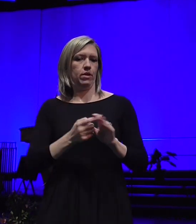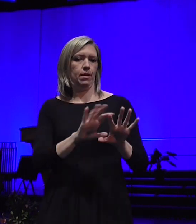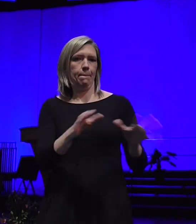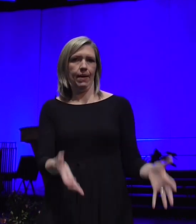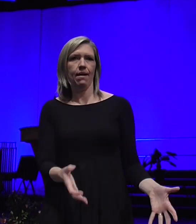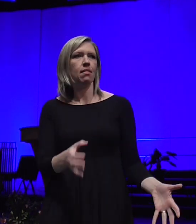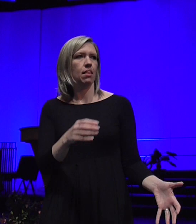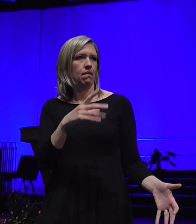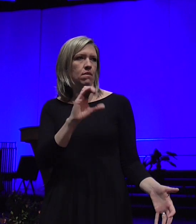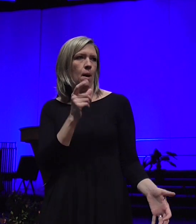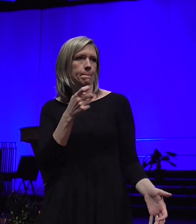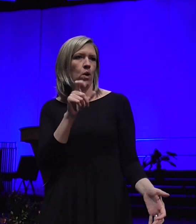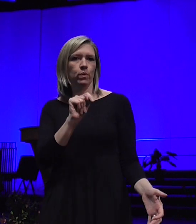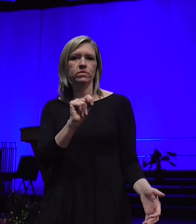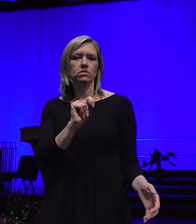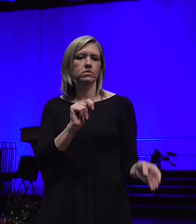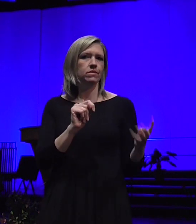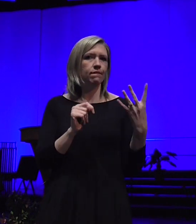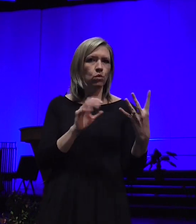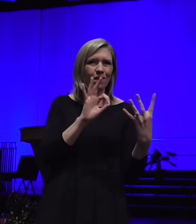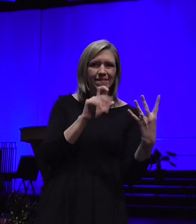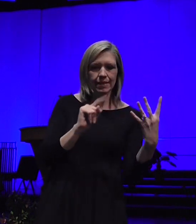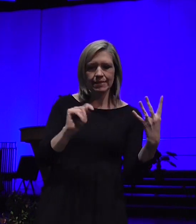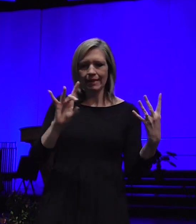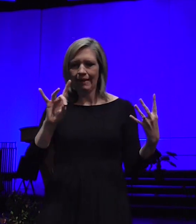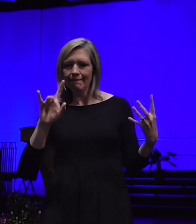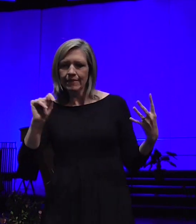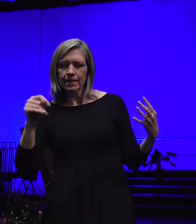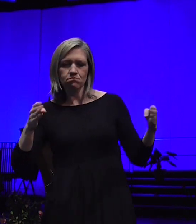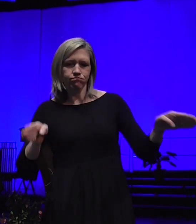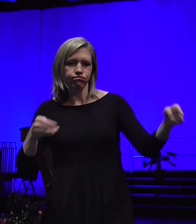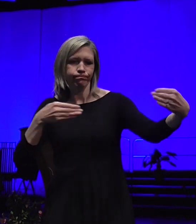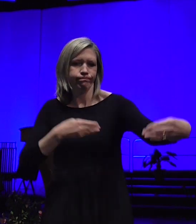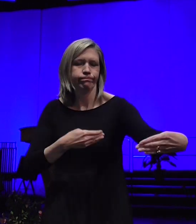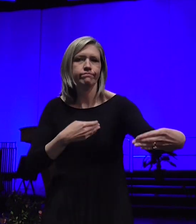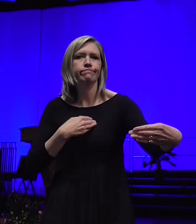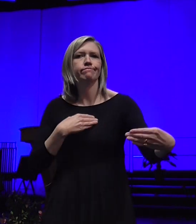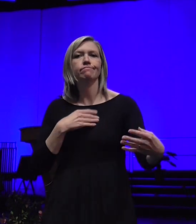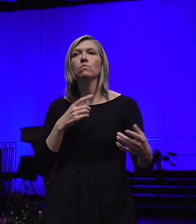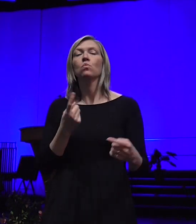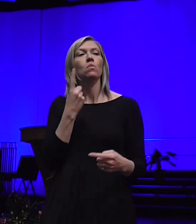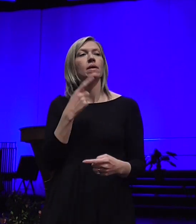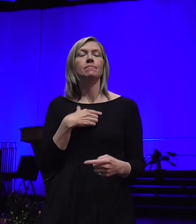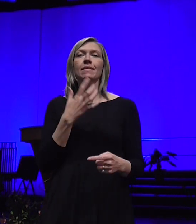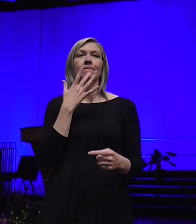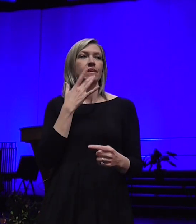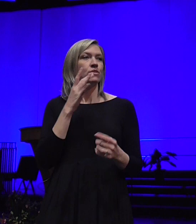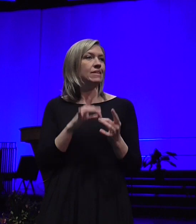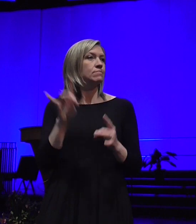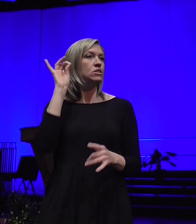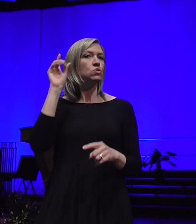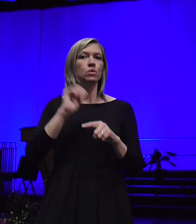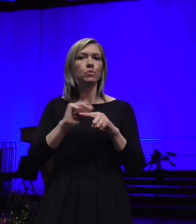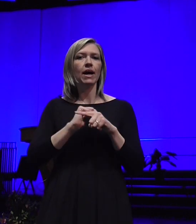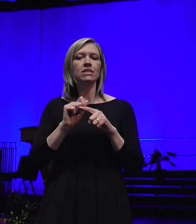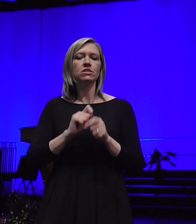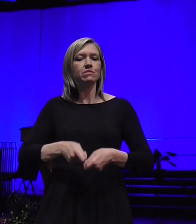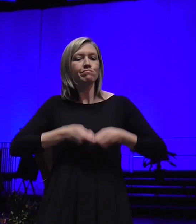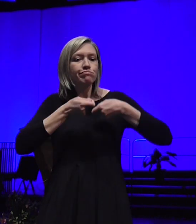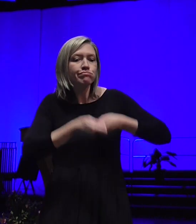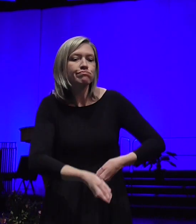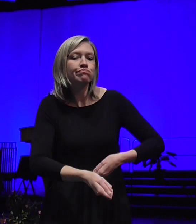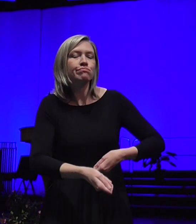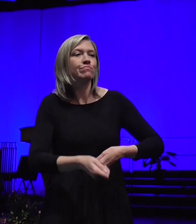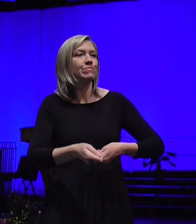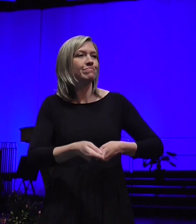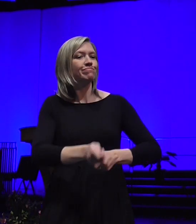by 8 feet, just digging it in there. One of my favorite spiritual practices is to stick a shovel into that compost pile and talk to the